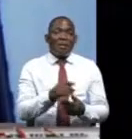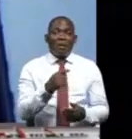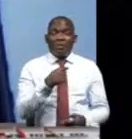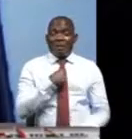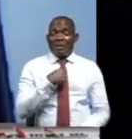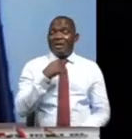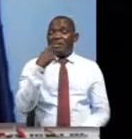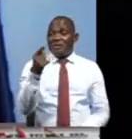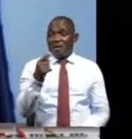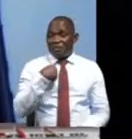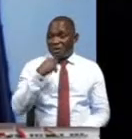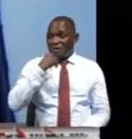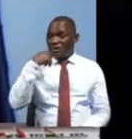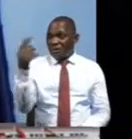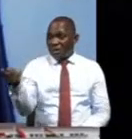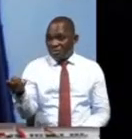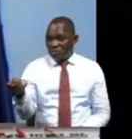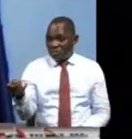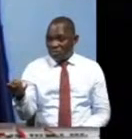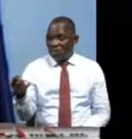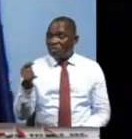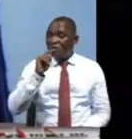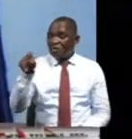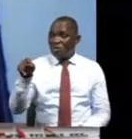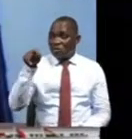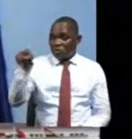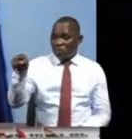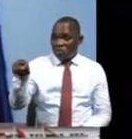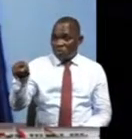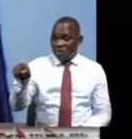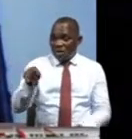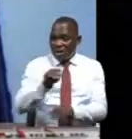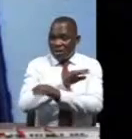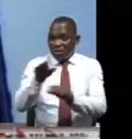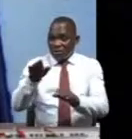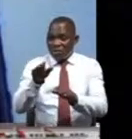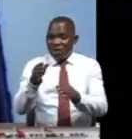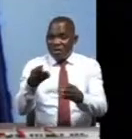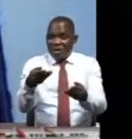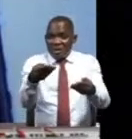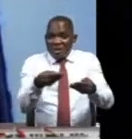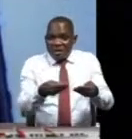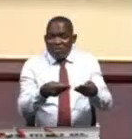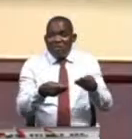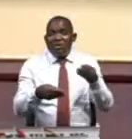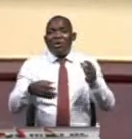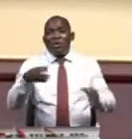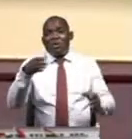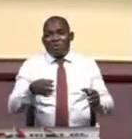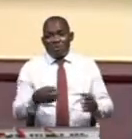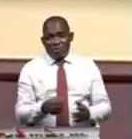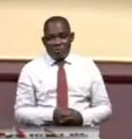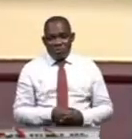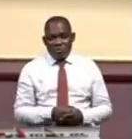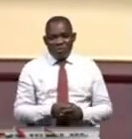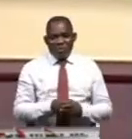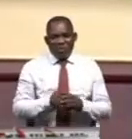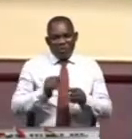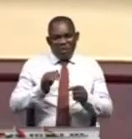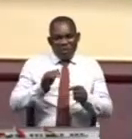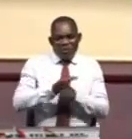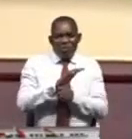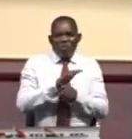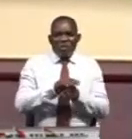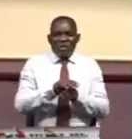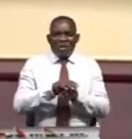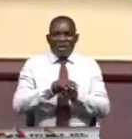saying, putting it to you, that you have not presented to this court the details of the